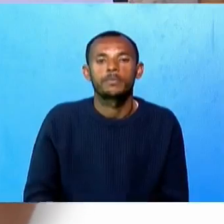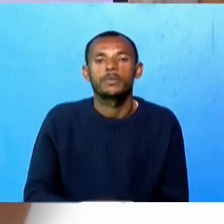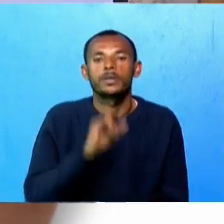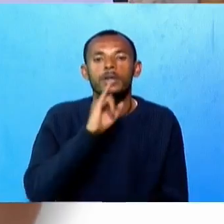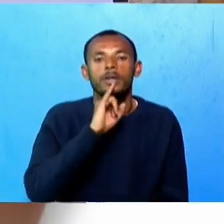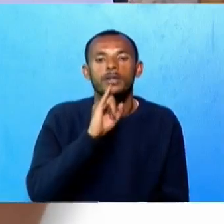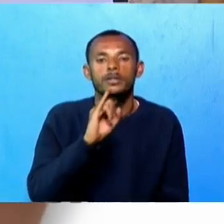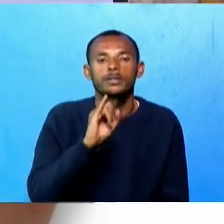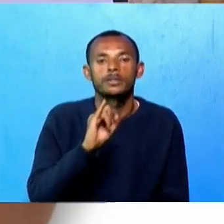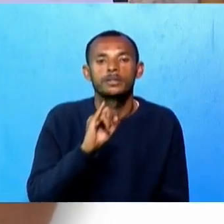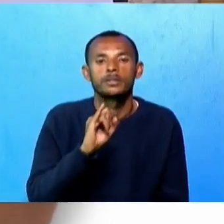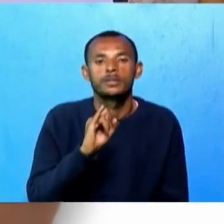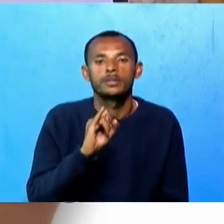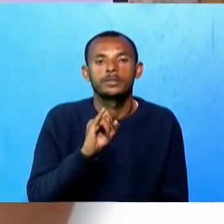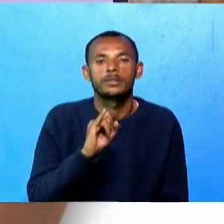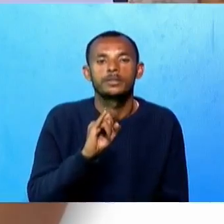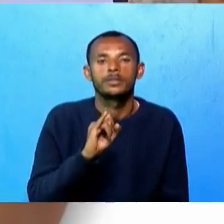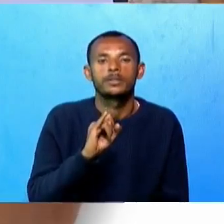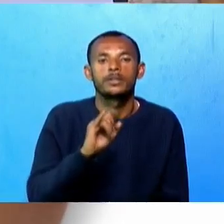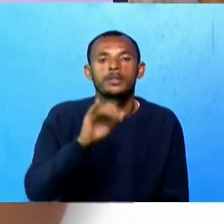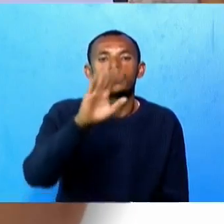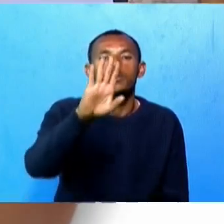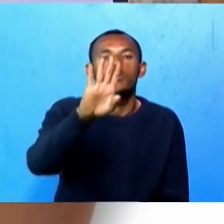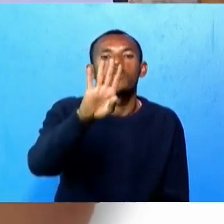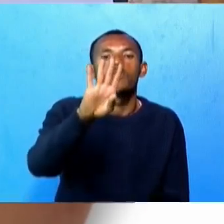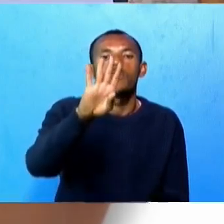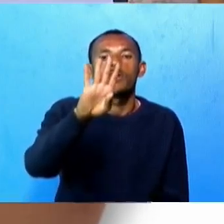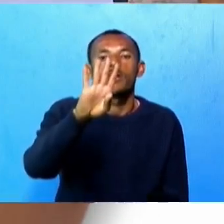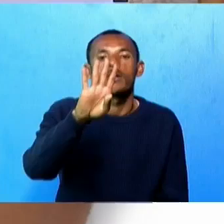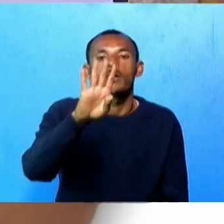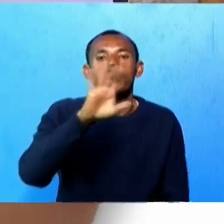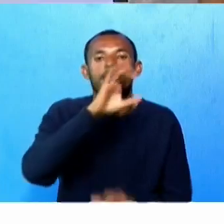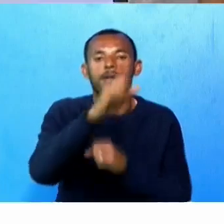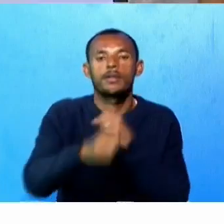is 4 years,